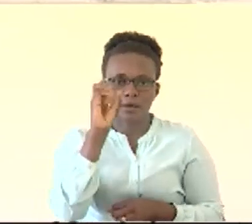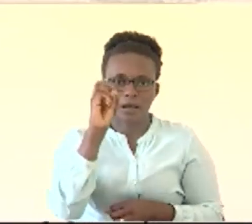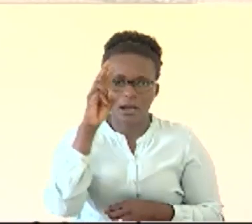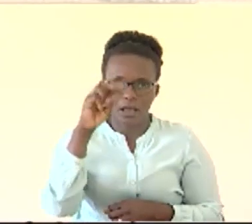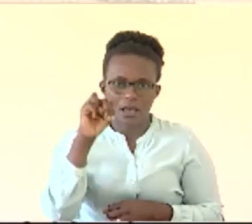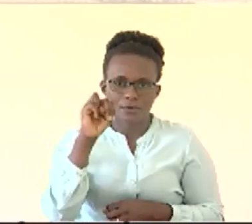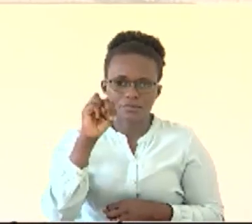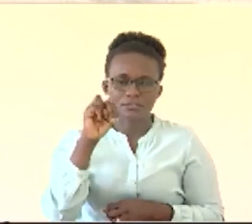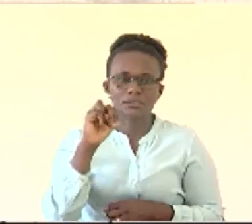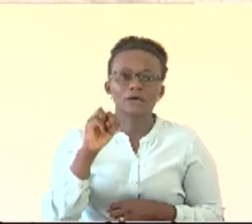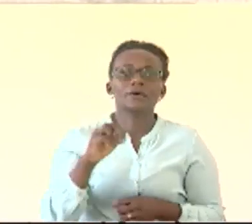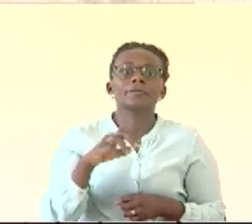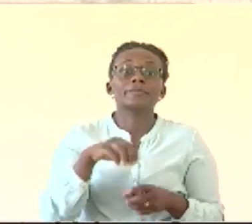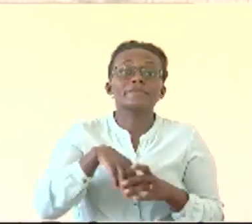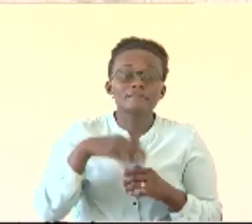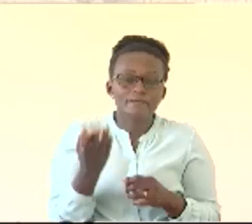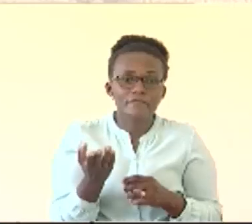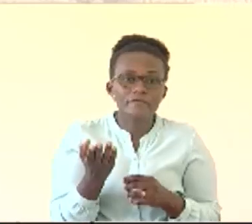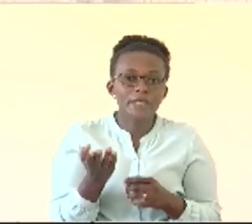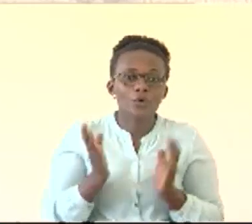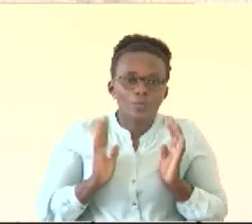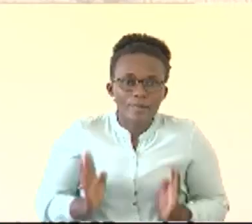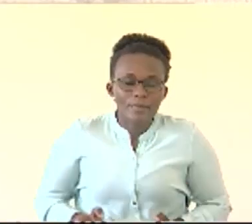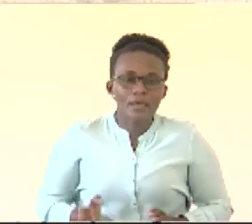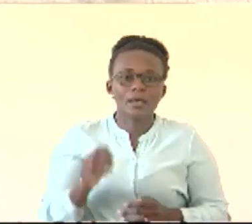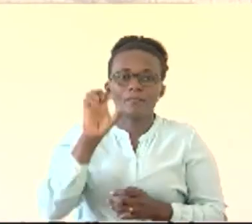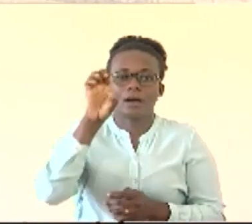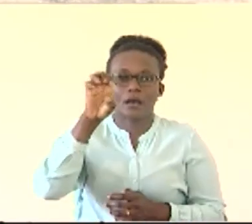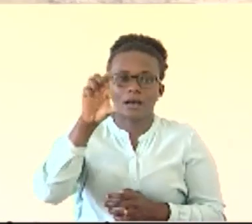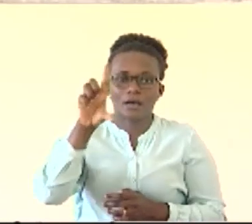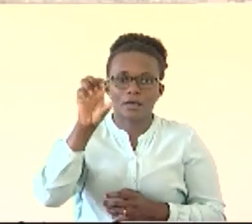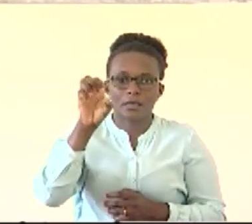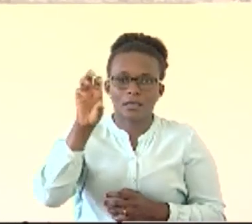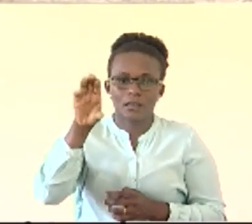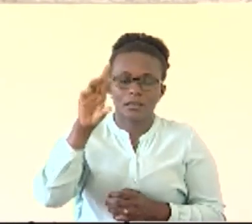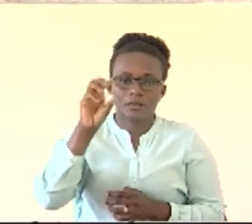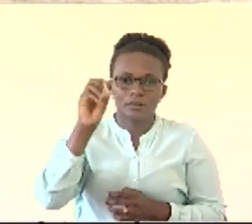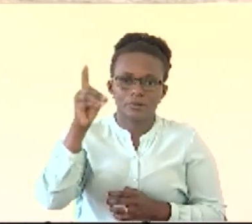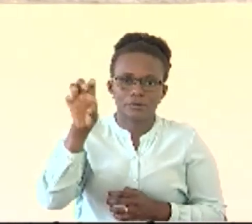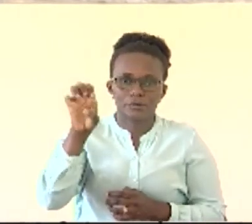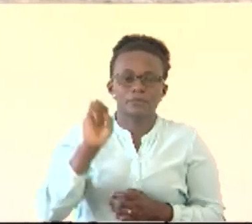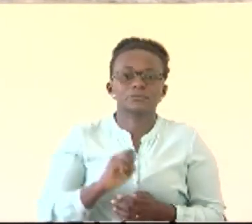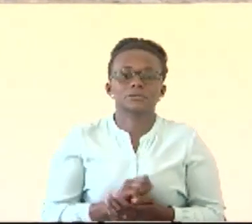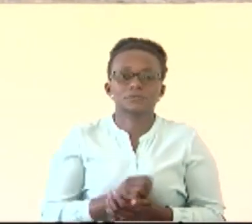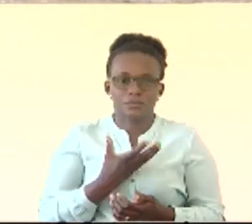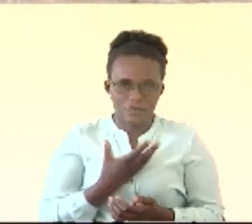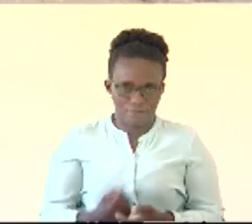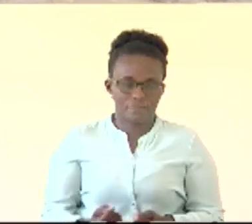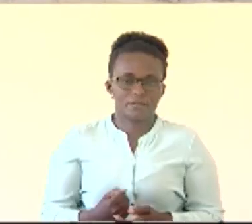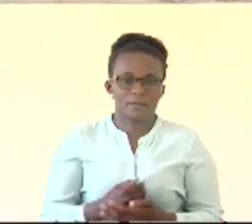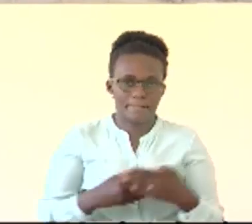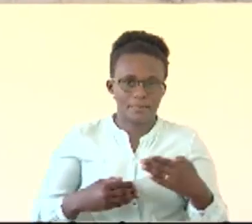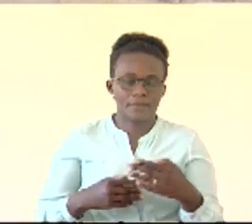of the electrode as well. So here we are looking dilute solution. So the hydrogen